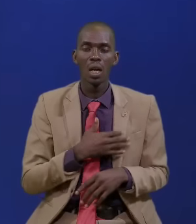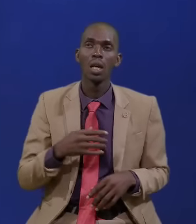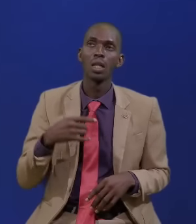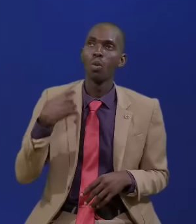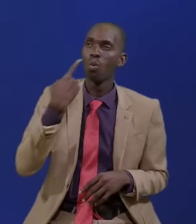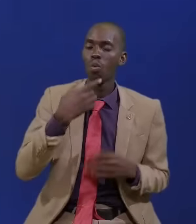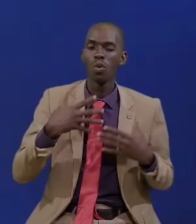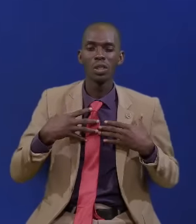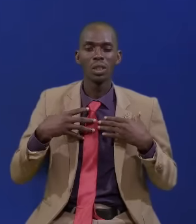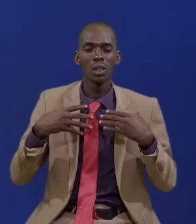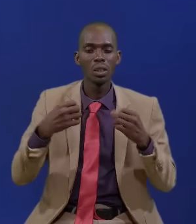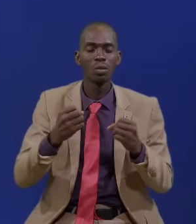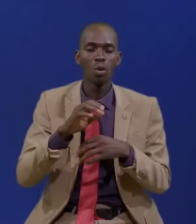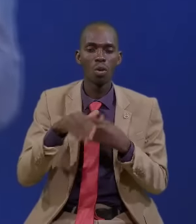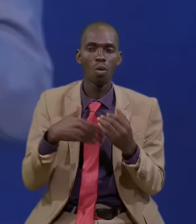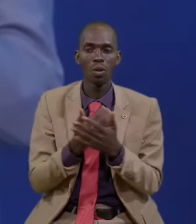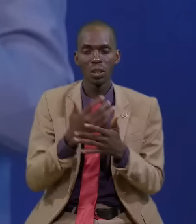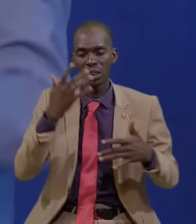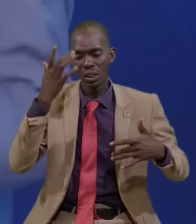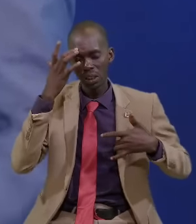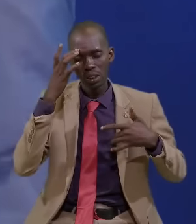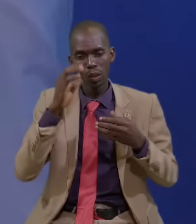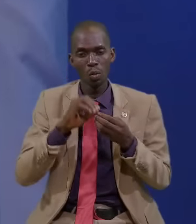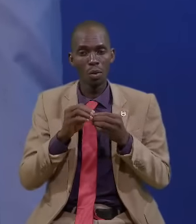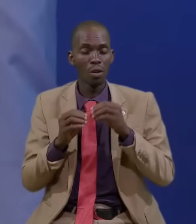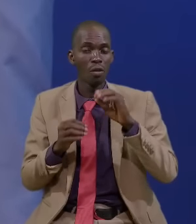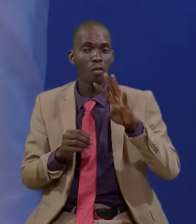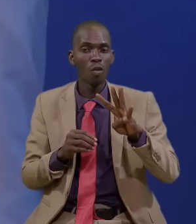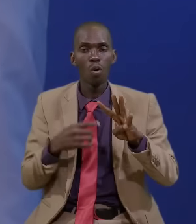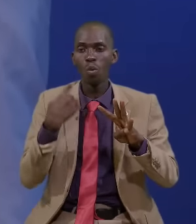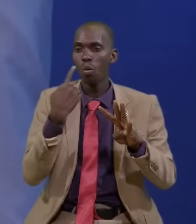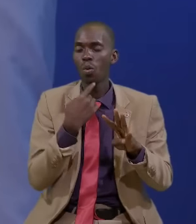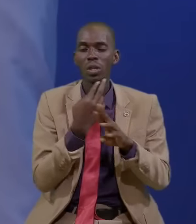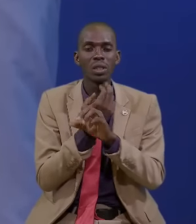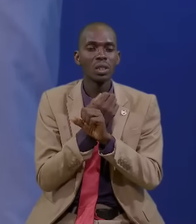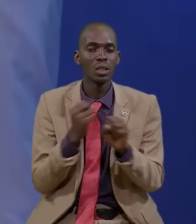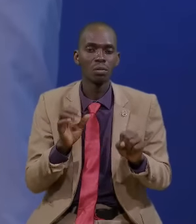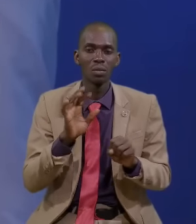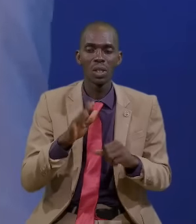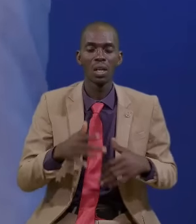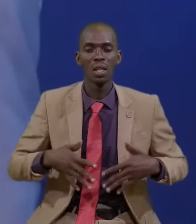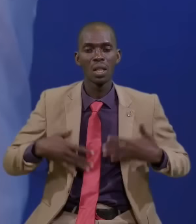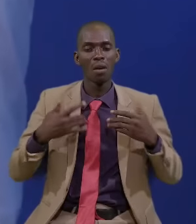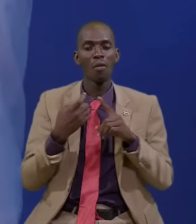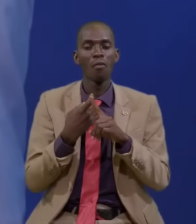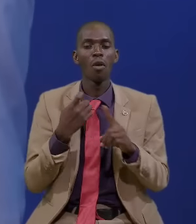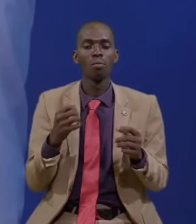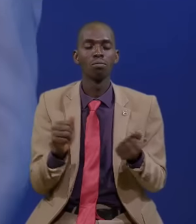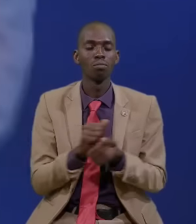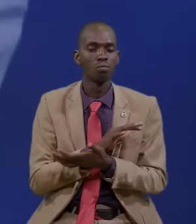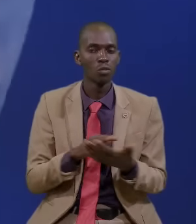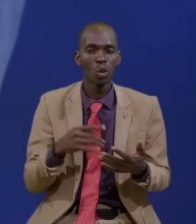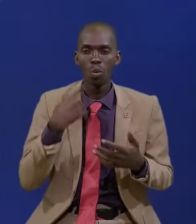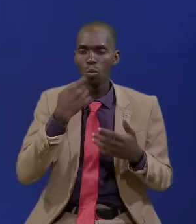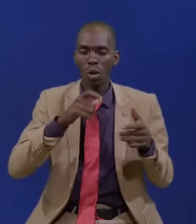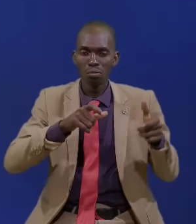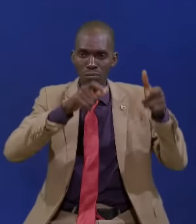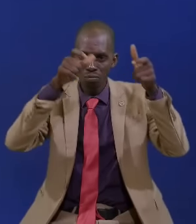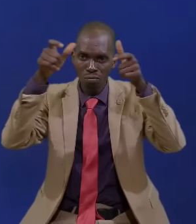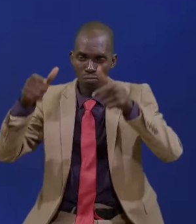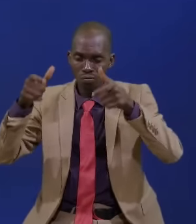thy diseases. Verse 4 tells us, who redeemeth thy life from destruction, who crowneth thee